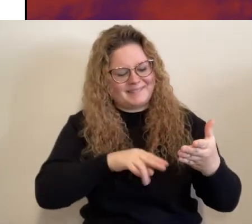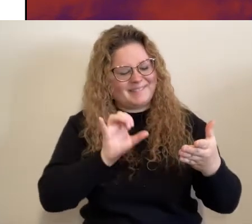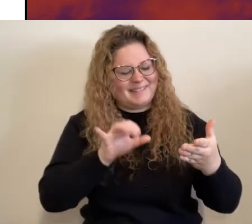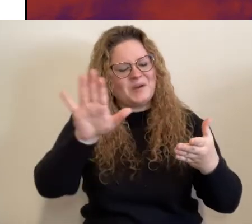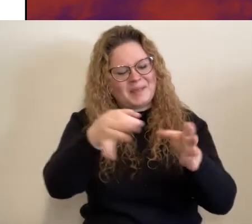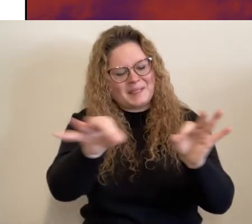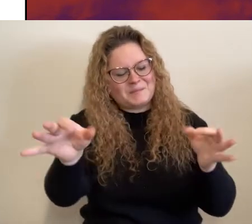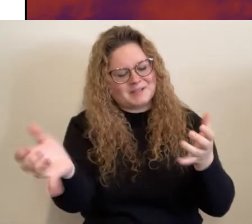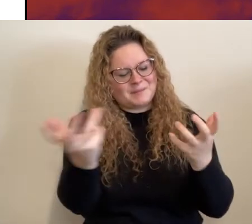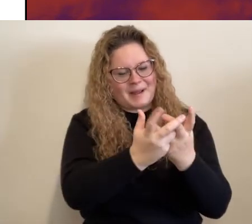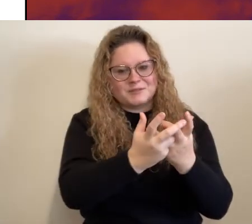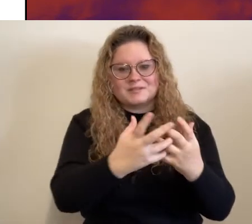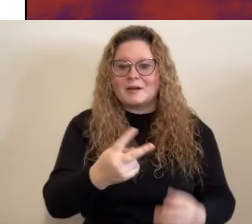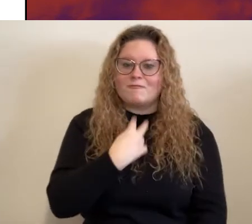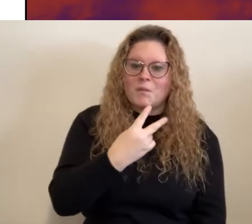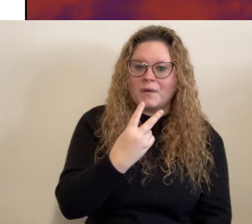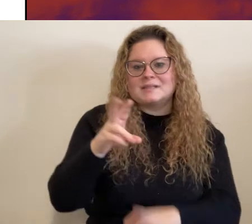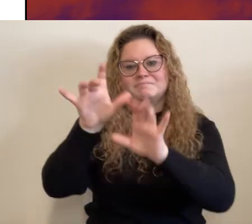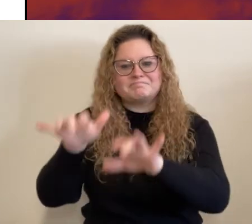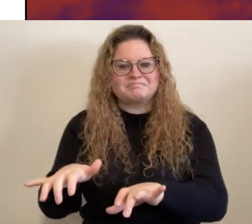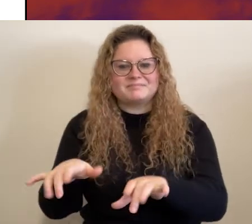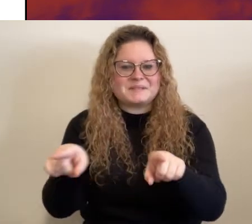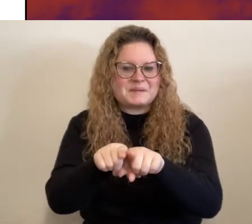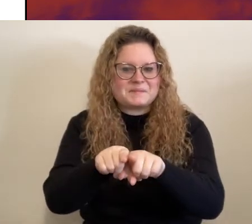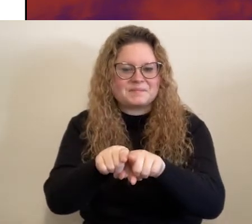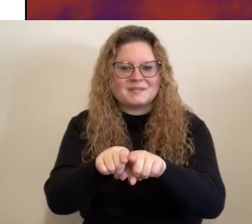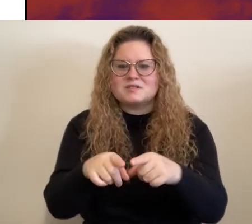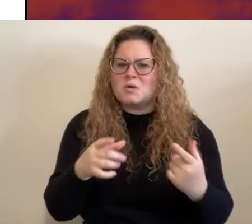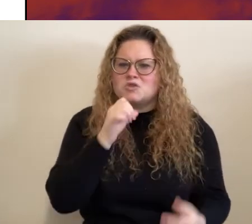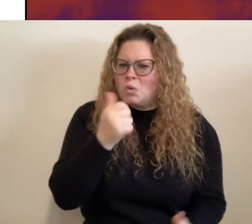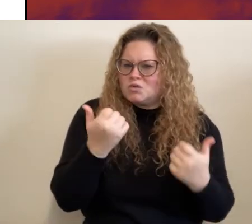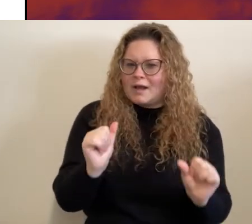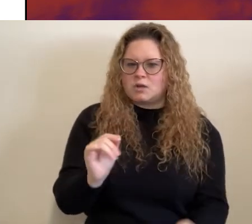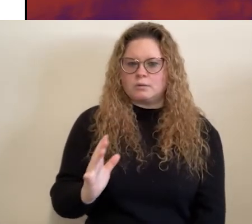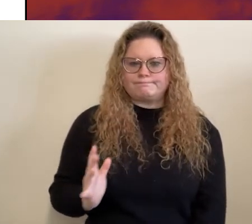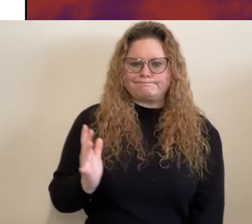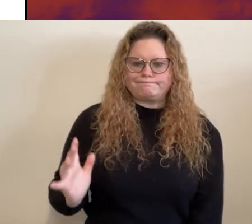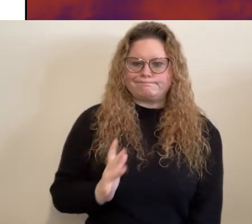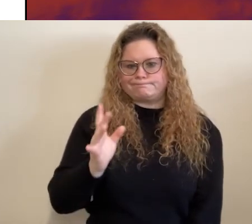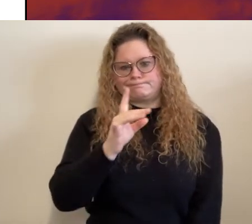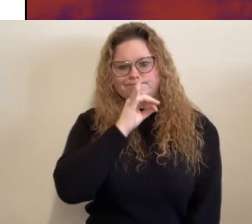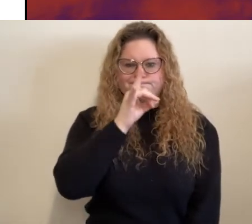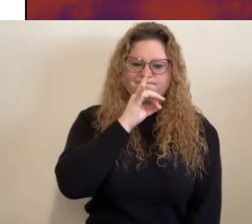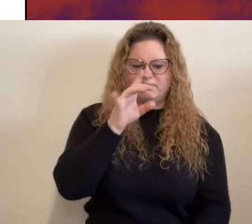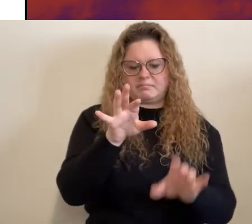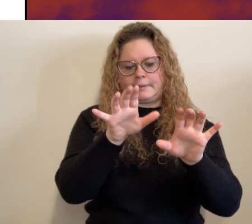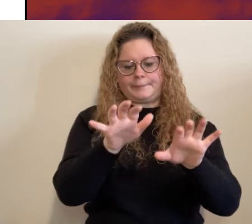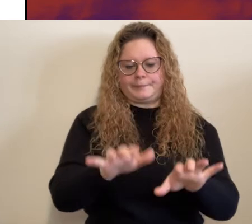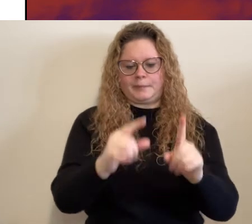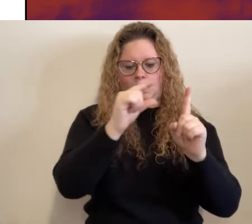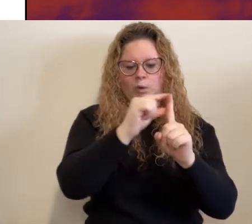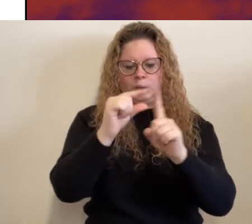people. So when we're writing out things, really talk how you talk, and that's gonna create a